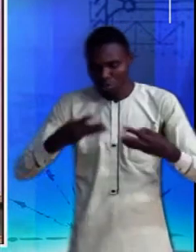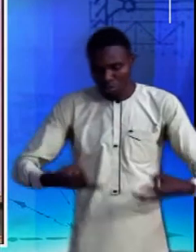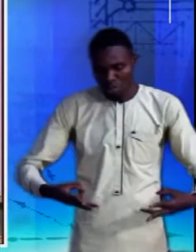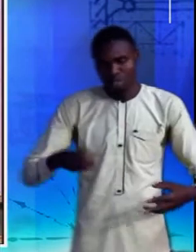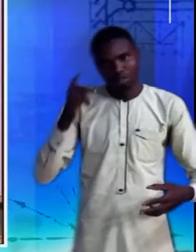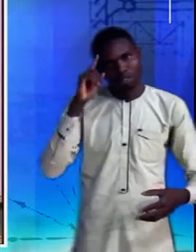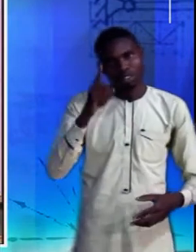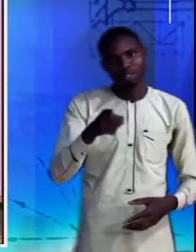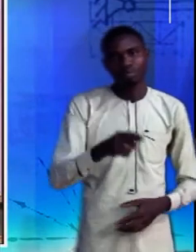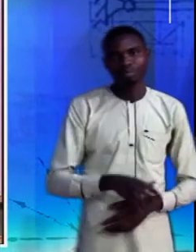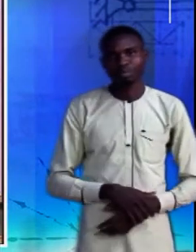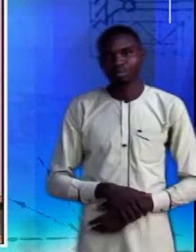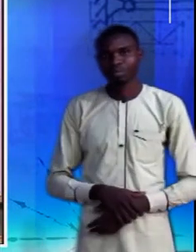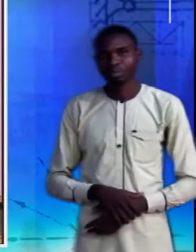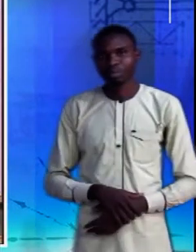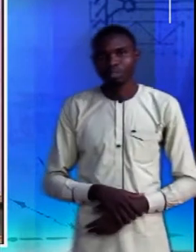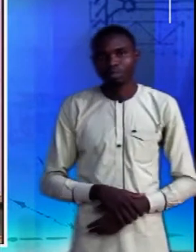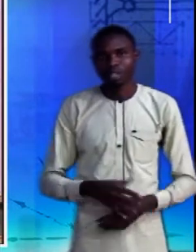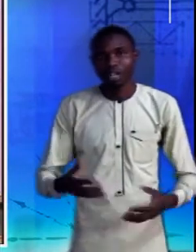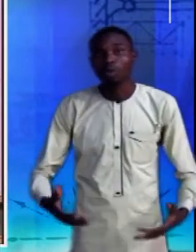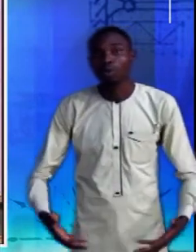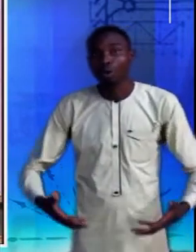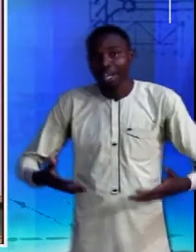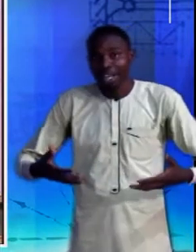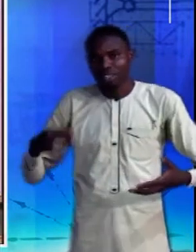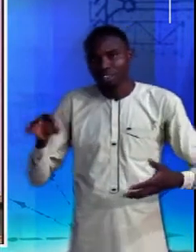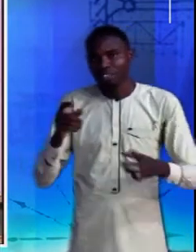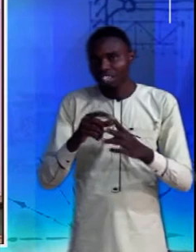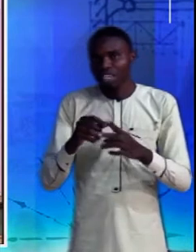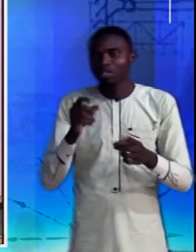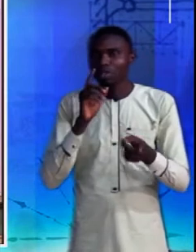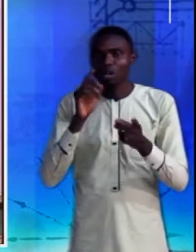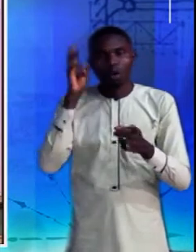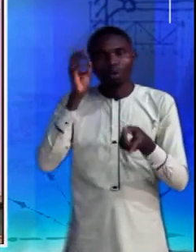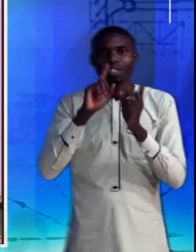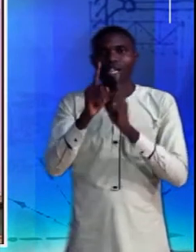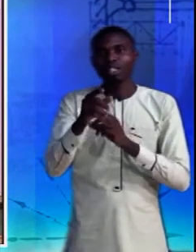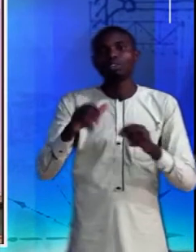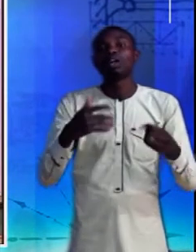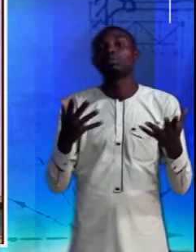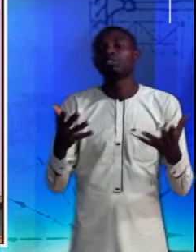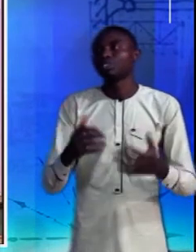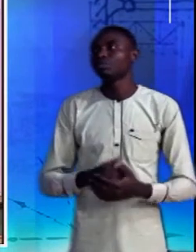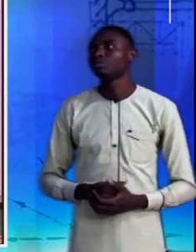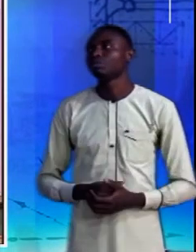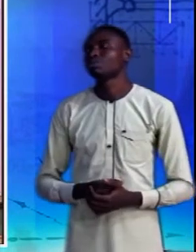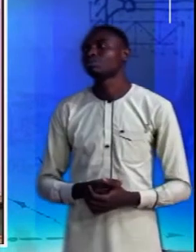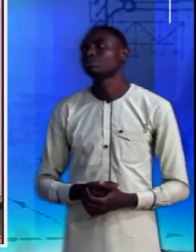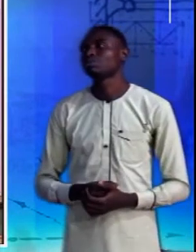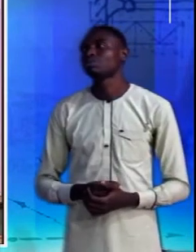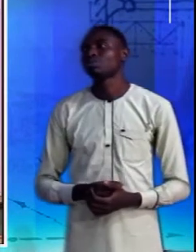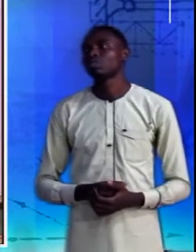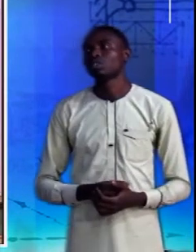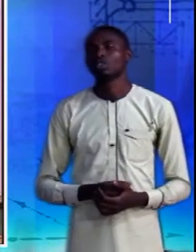Y. Then decade, let's say D. So let us use capital D